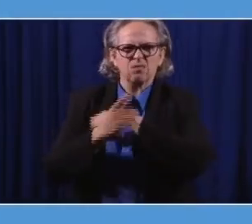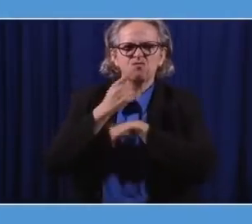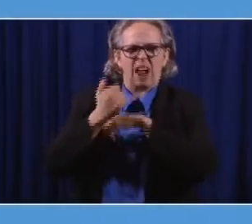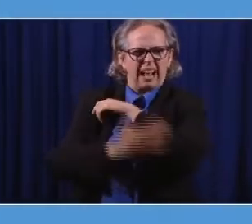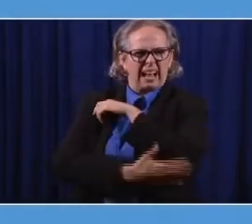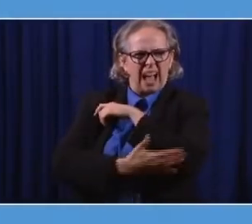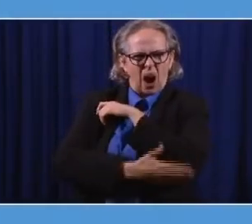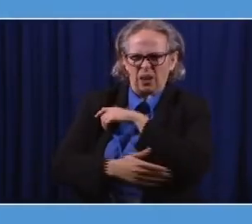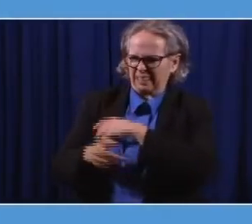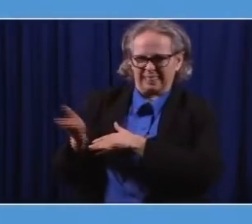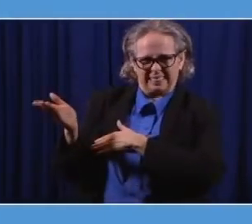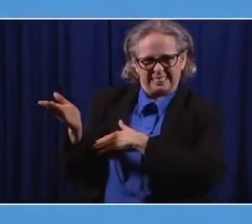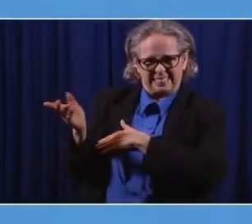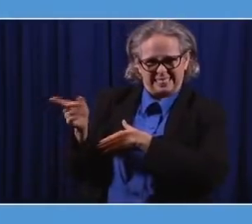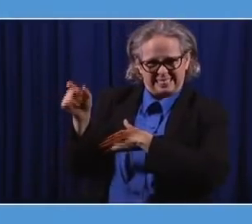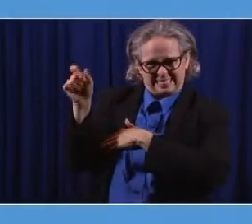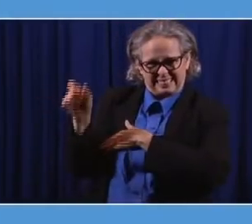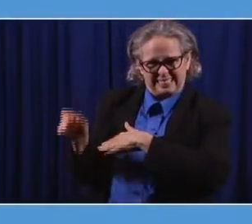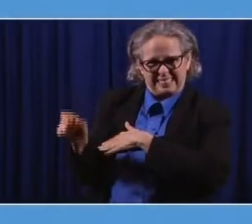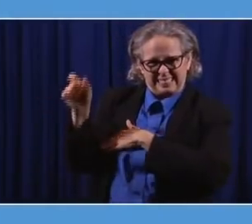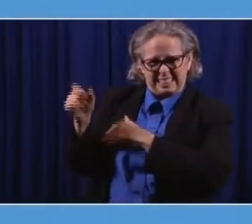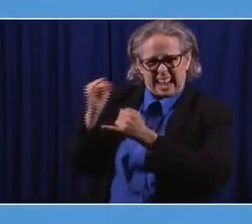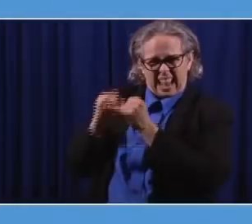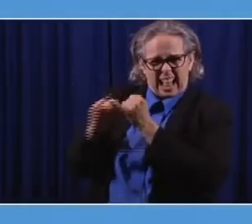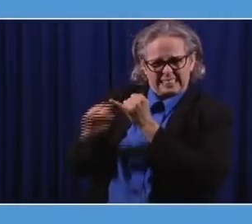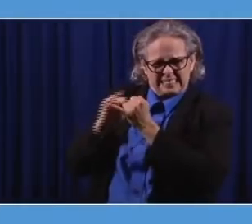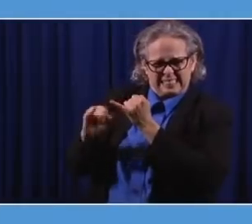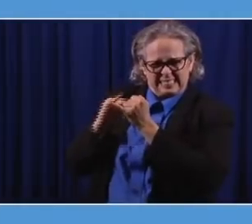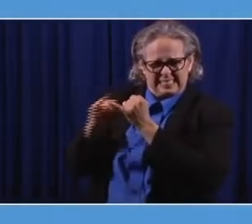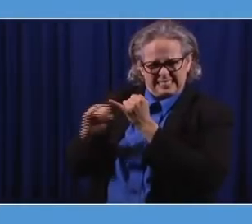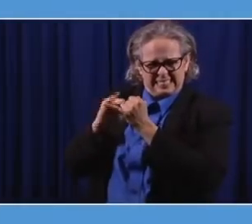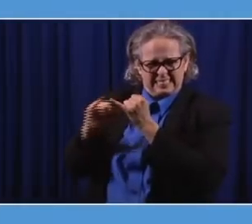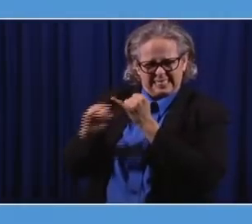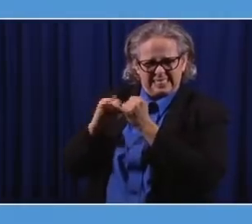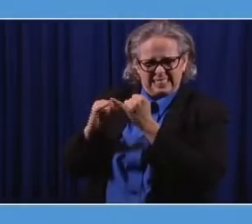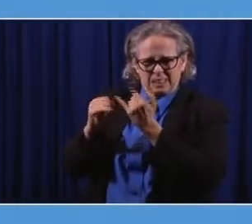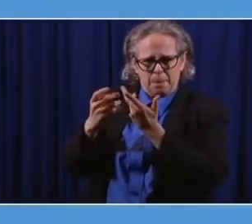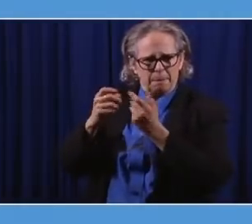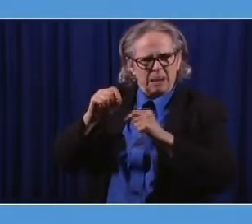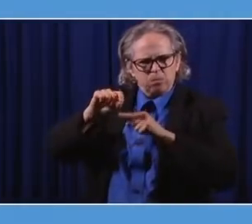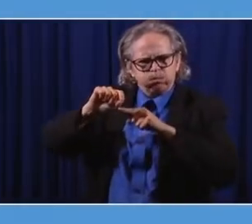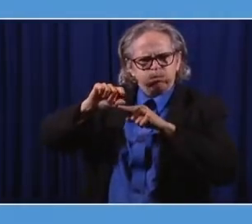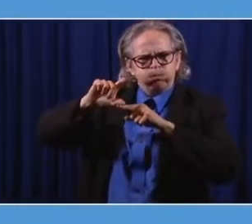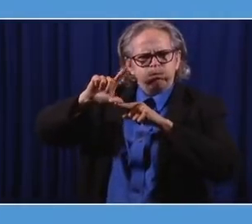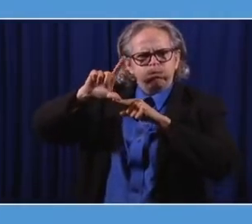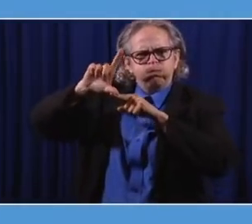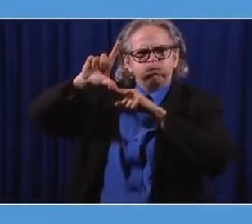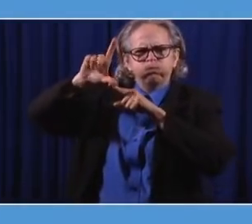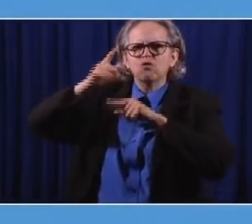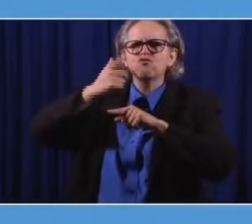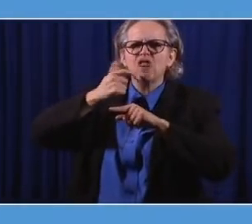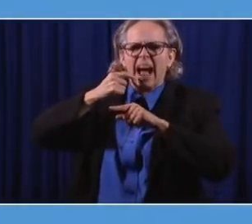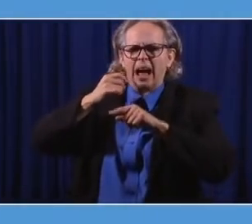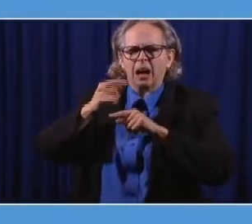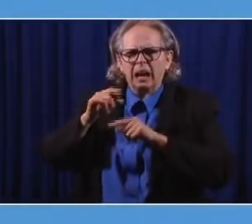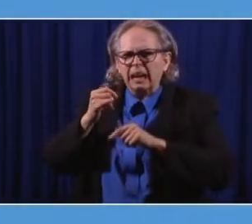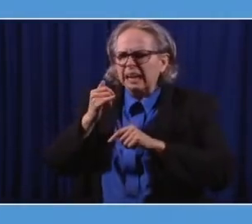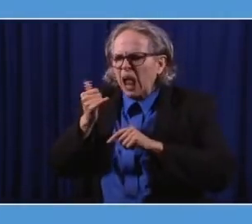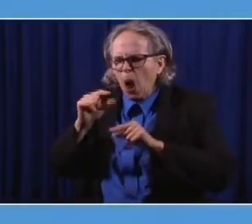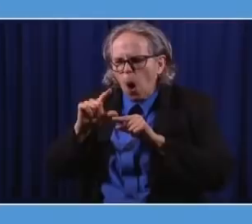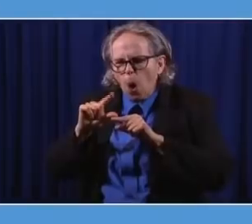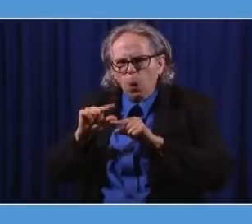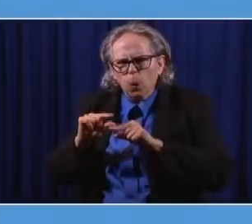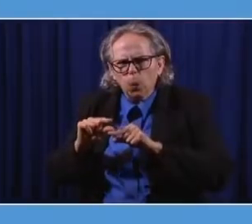here some in the orange, and then very, very small cases now, few cases that are actually in the